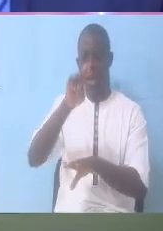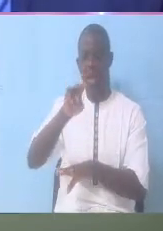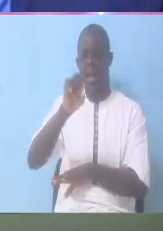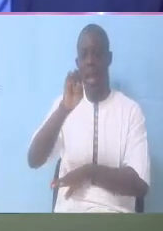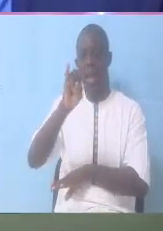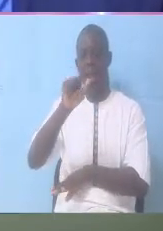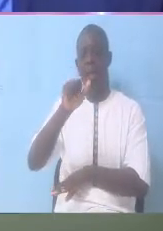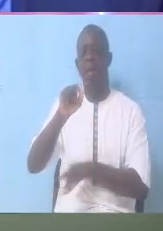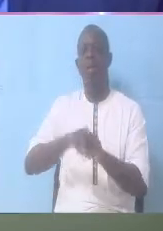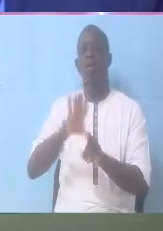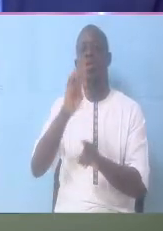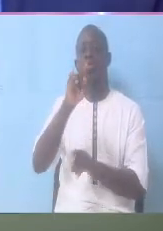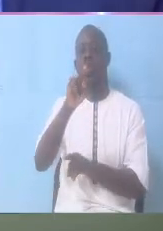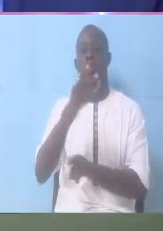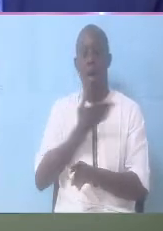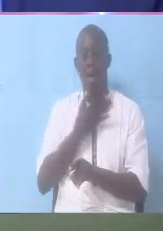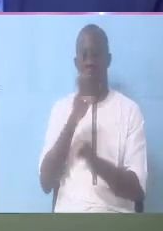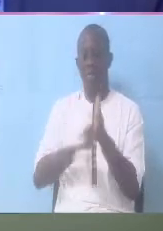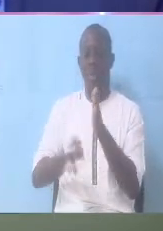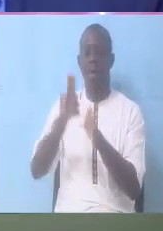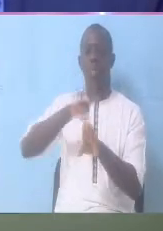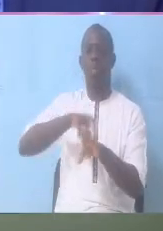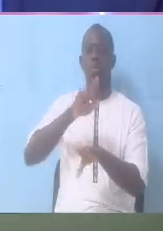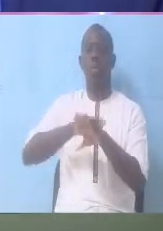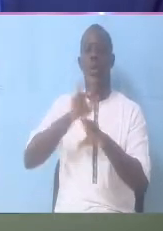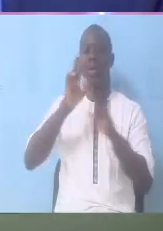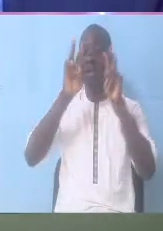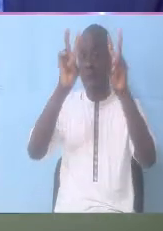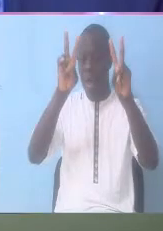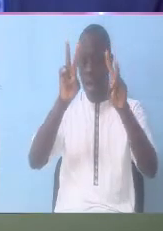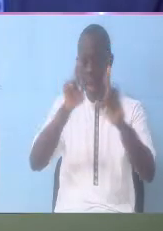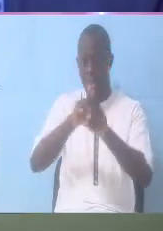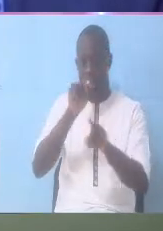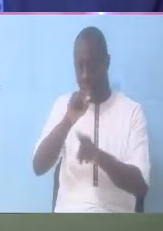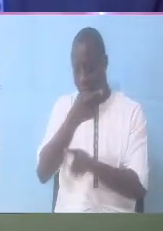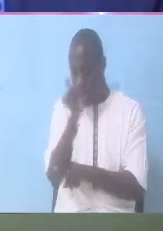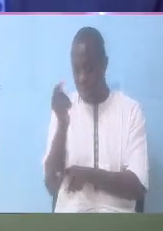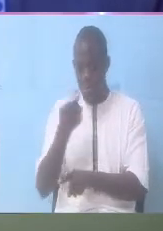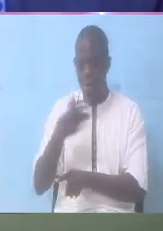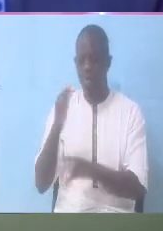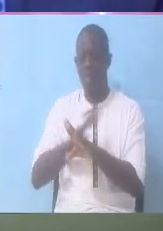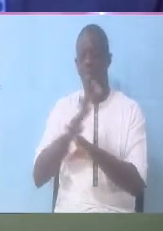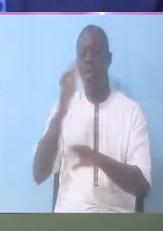Did you hear reports to Jame that these people were being beaten at the NIA?